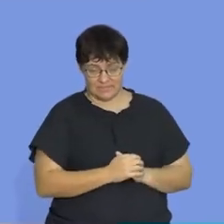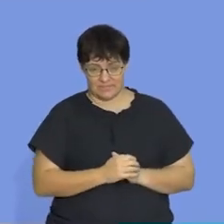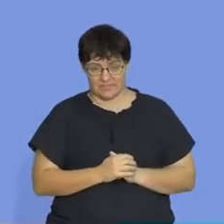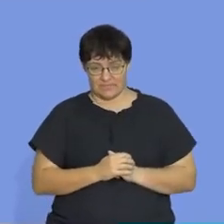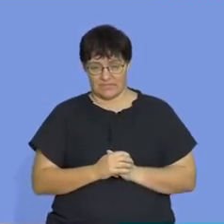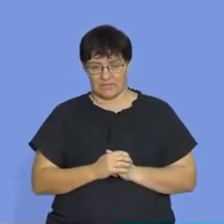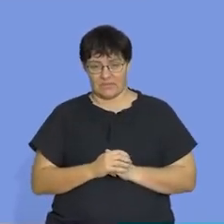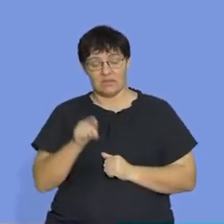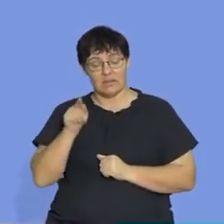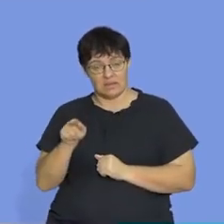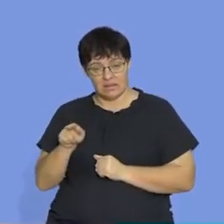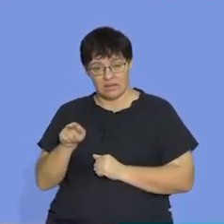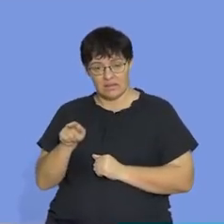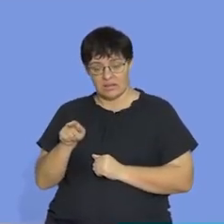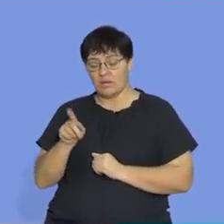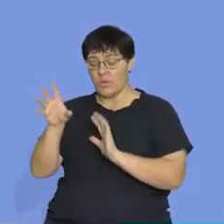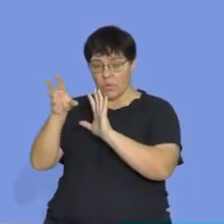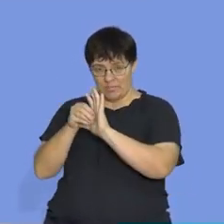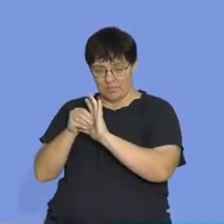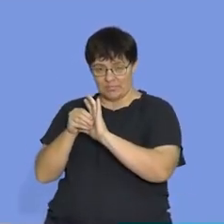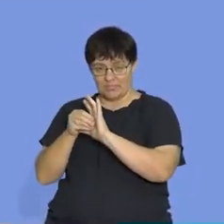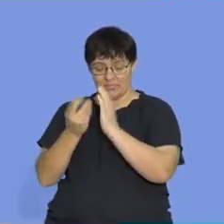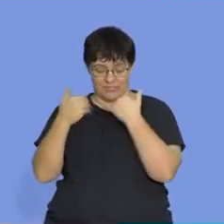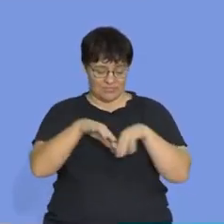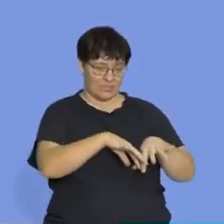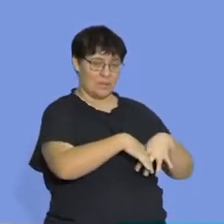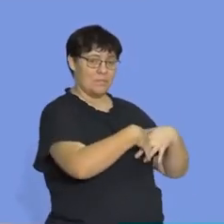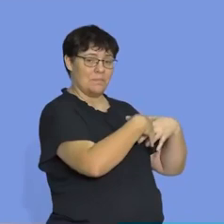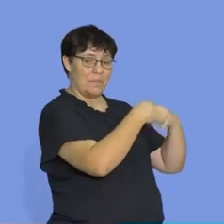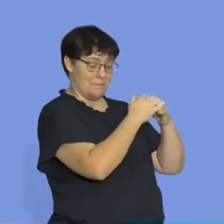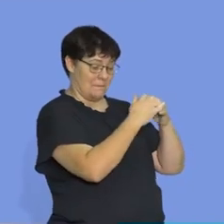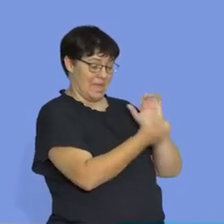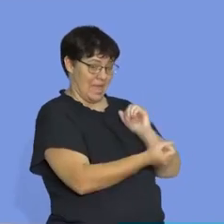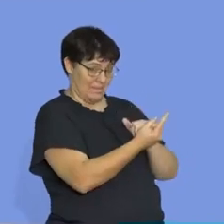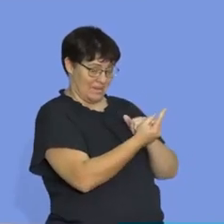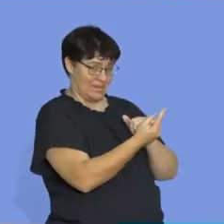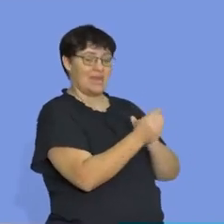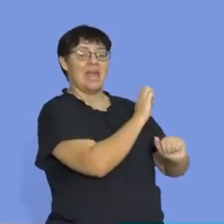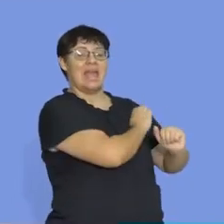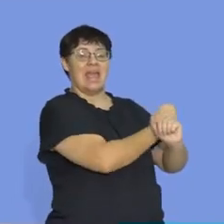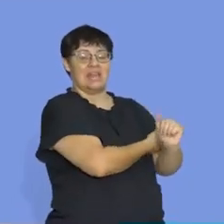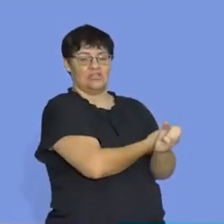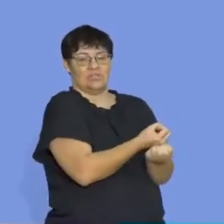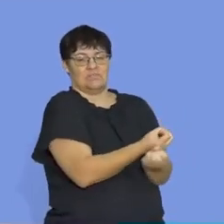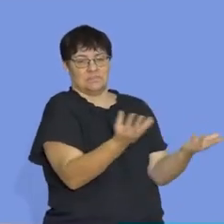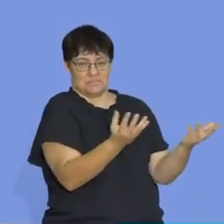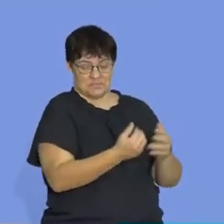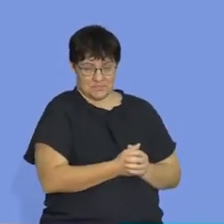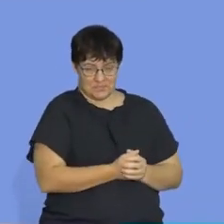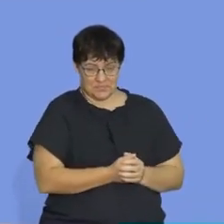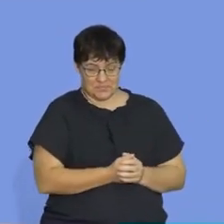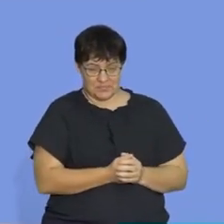we form new substances, new bonds are forged or formed. As that happens, energy is actually released.